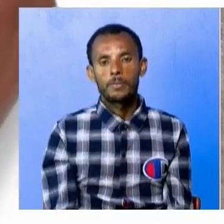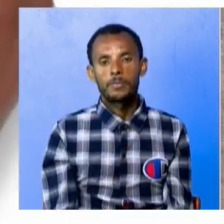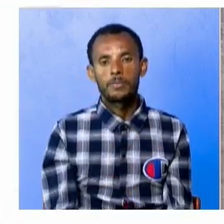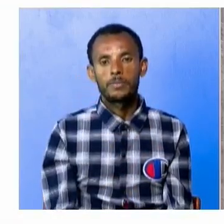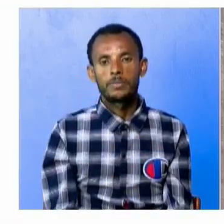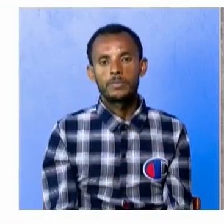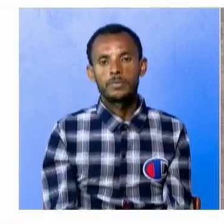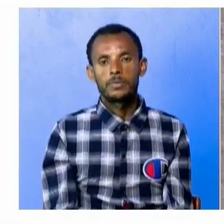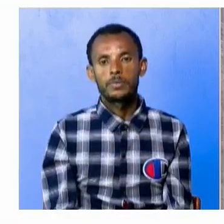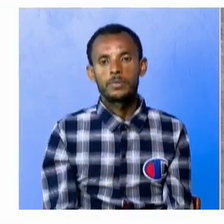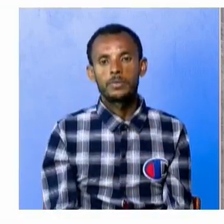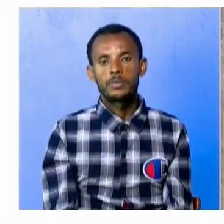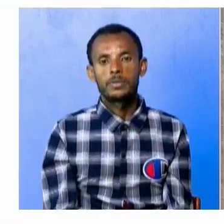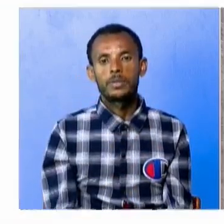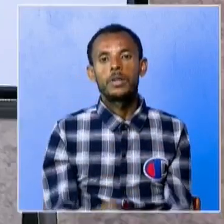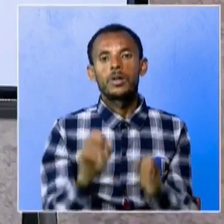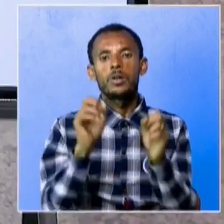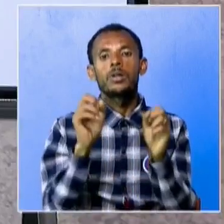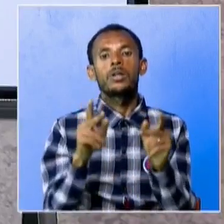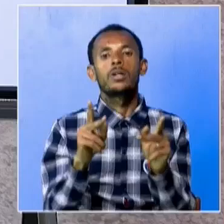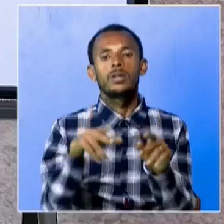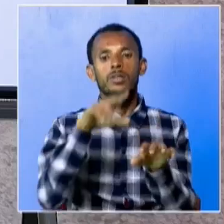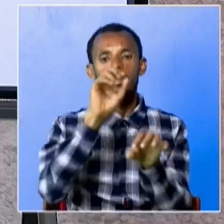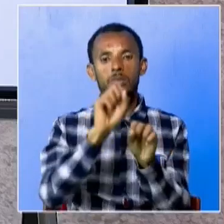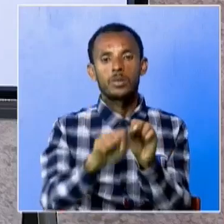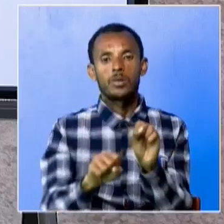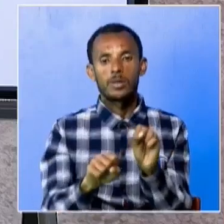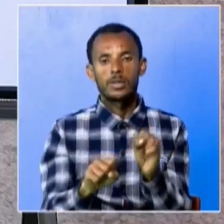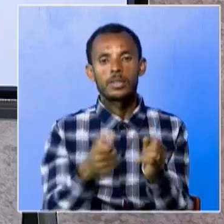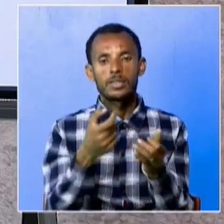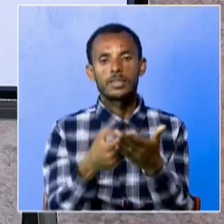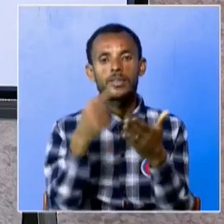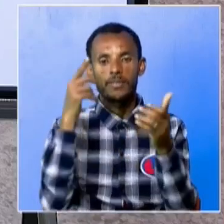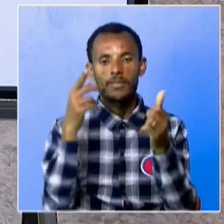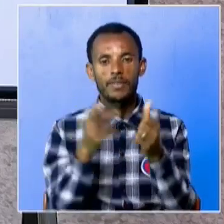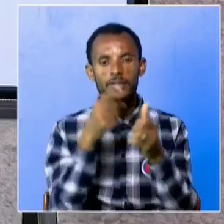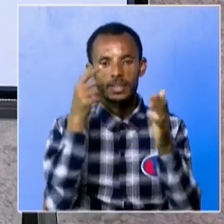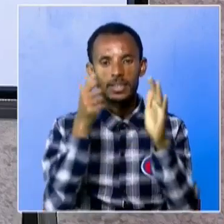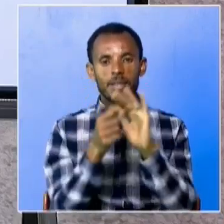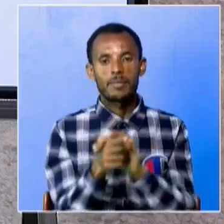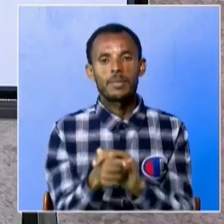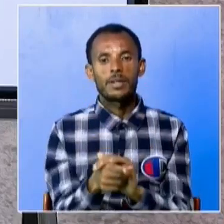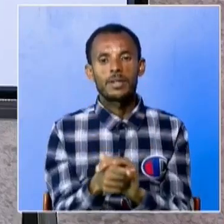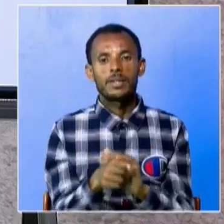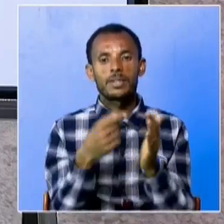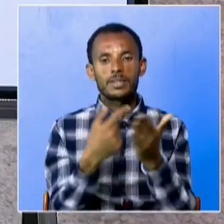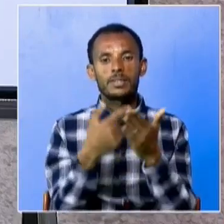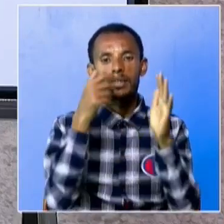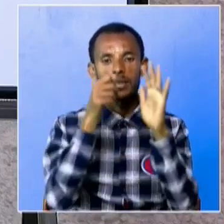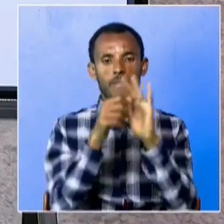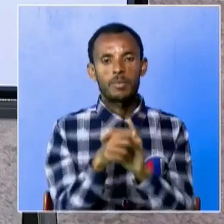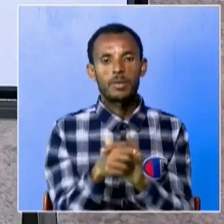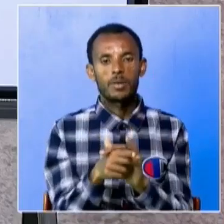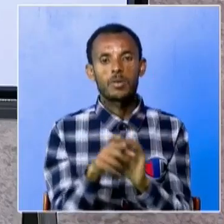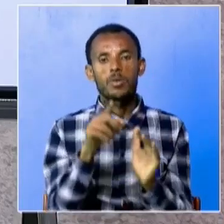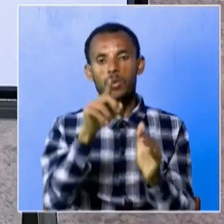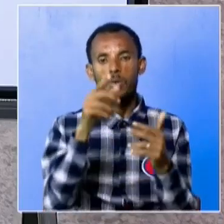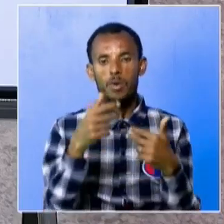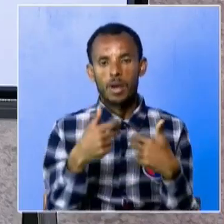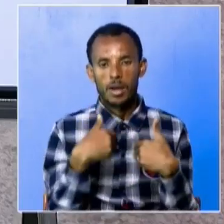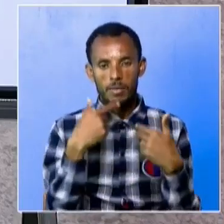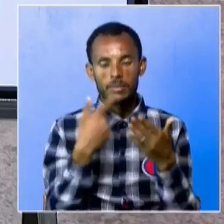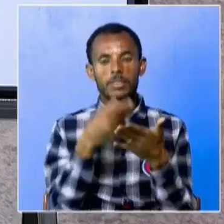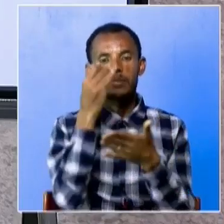The value of x. Okay? So, in the first example, in this example, you have